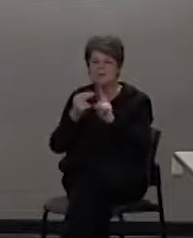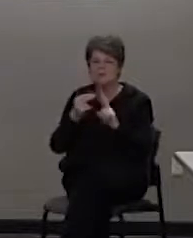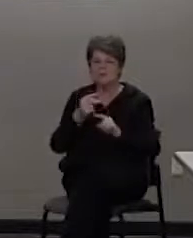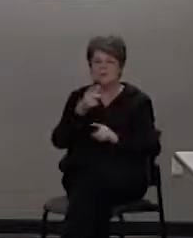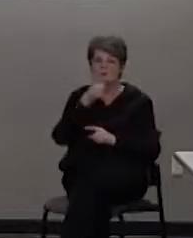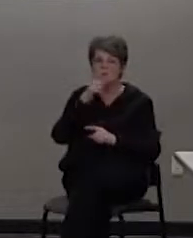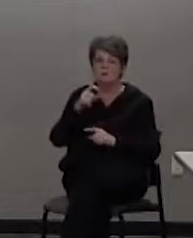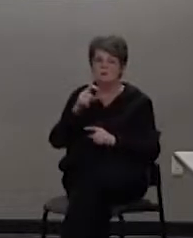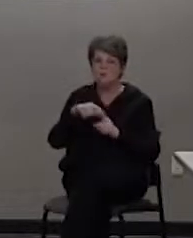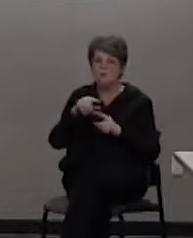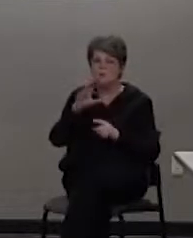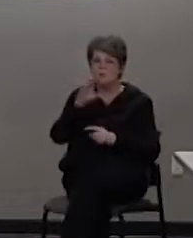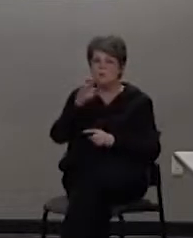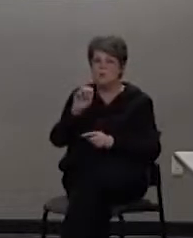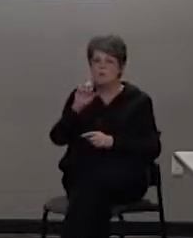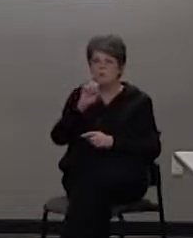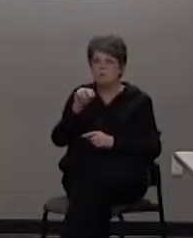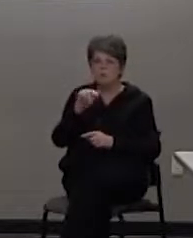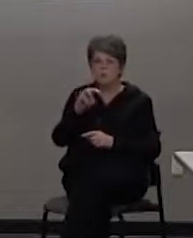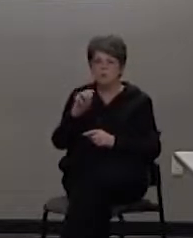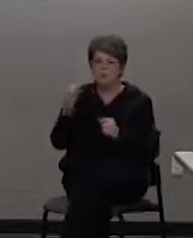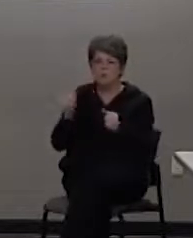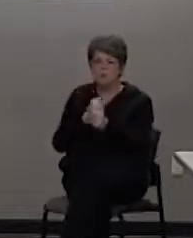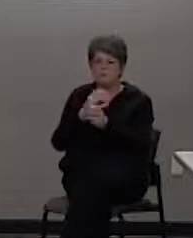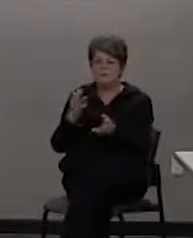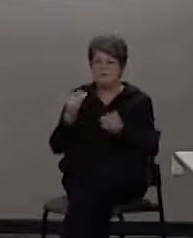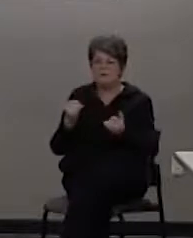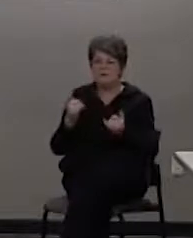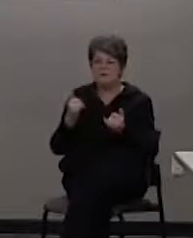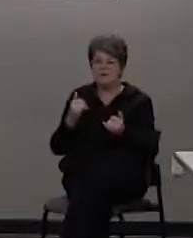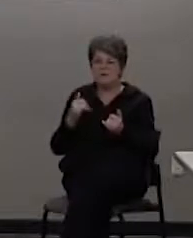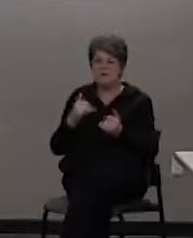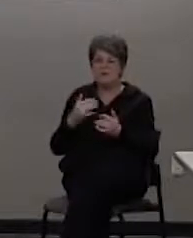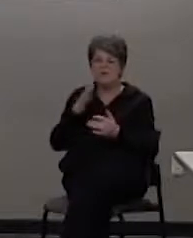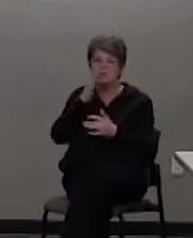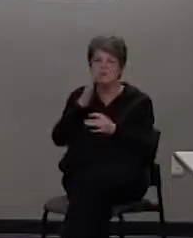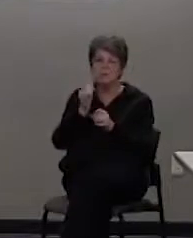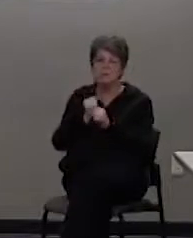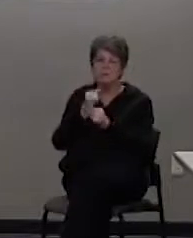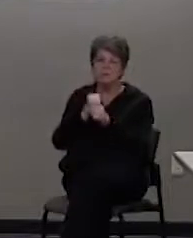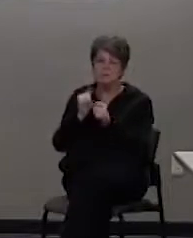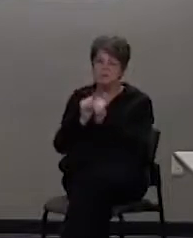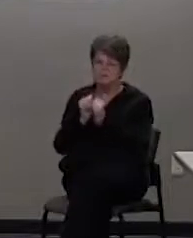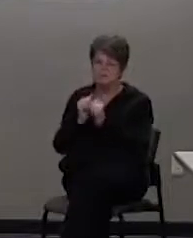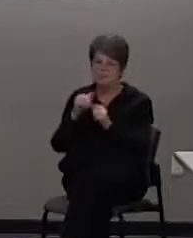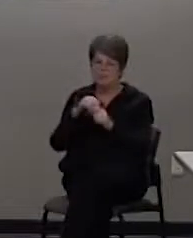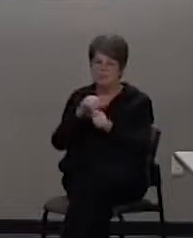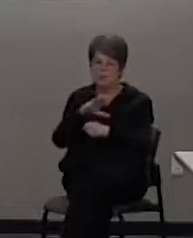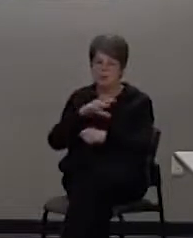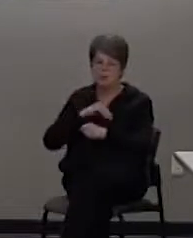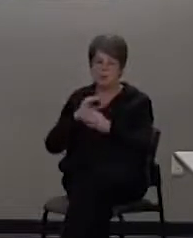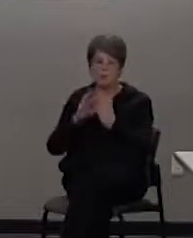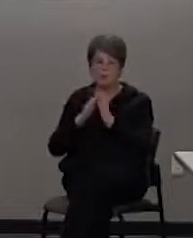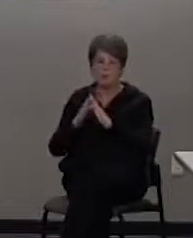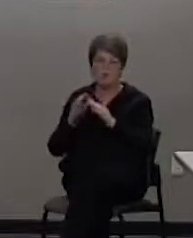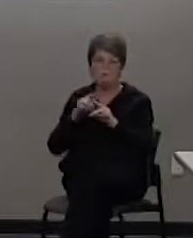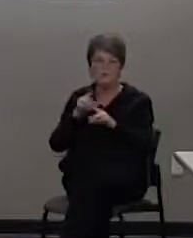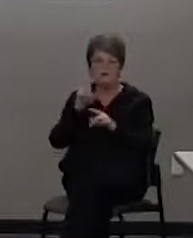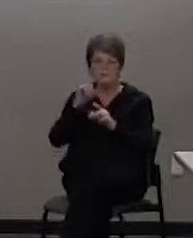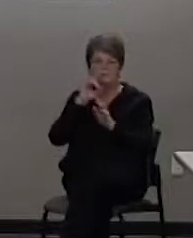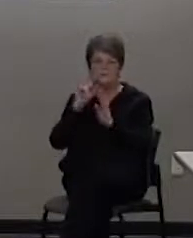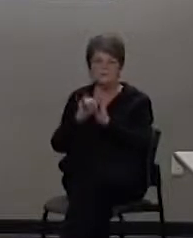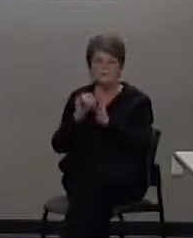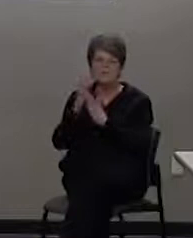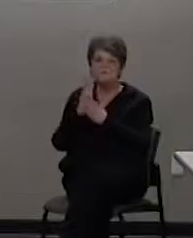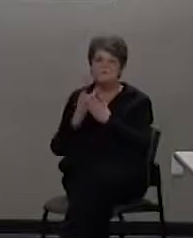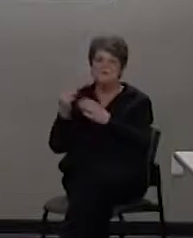rezone everything today. In fact, I would encourage you not to do that, because then you'll create unnecessary competition within your own community. But you do have to identify that